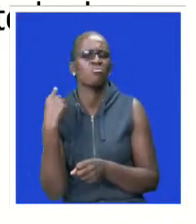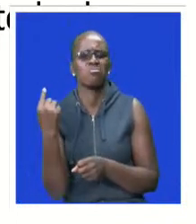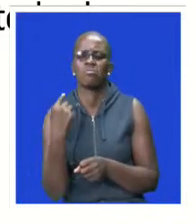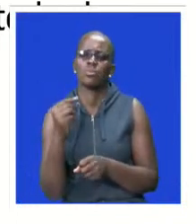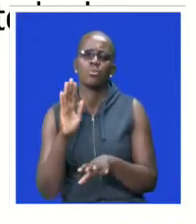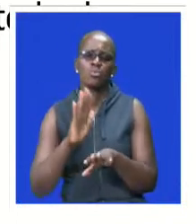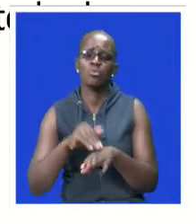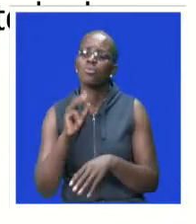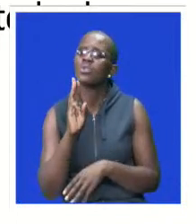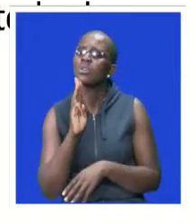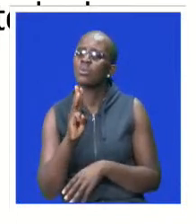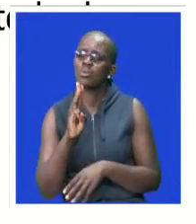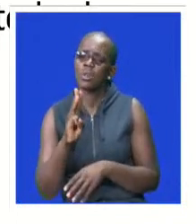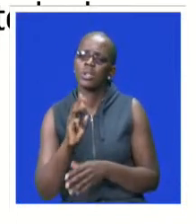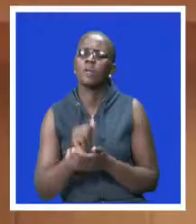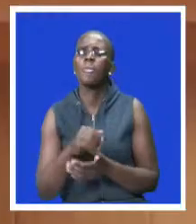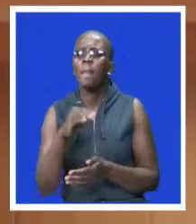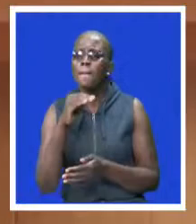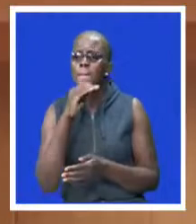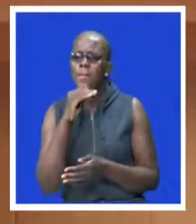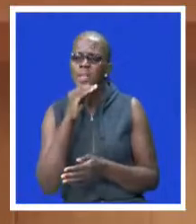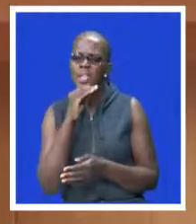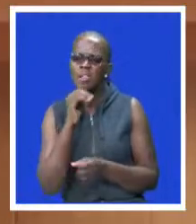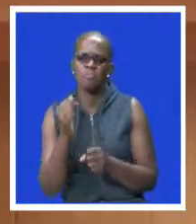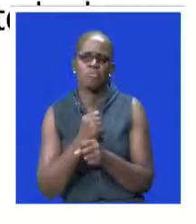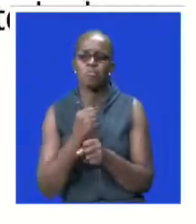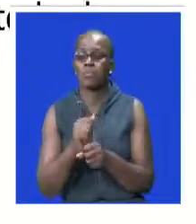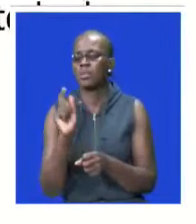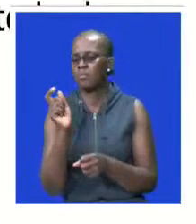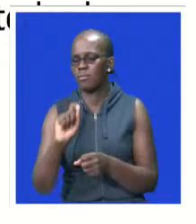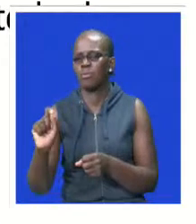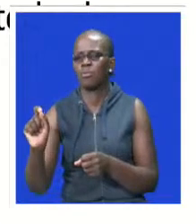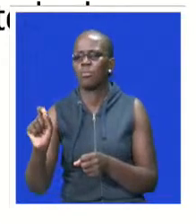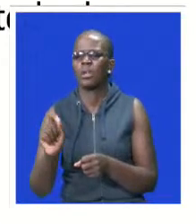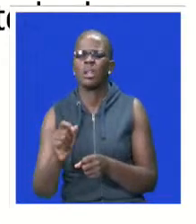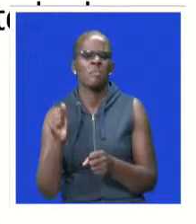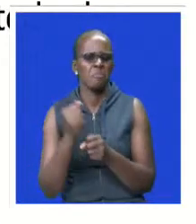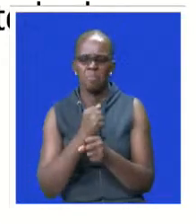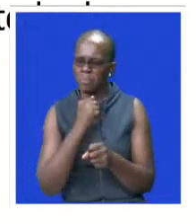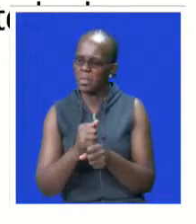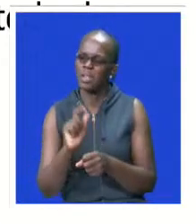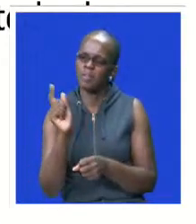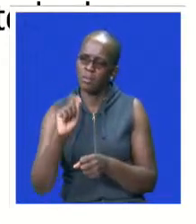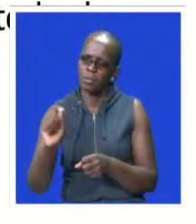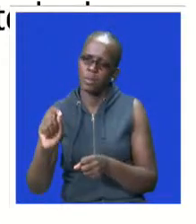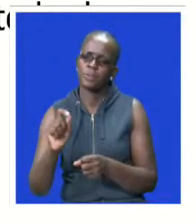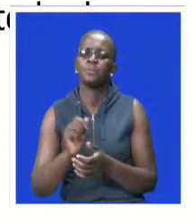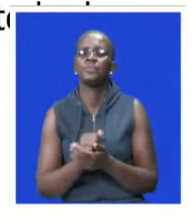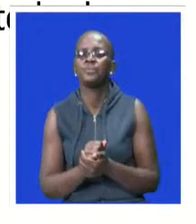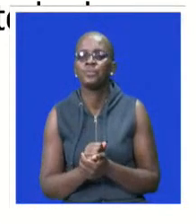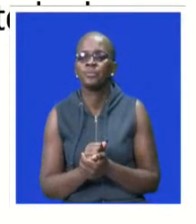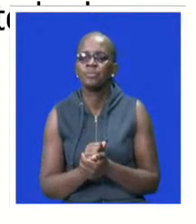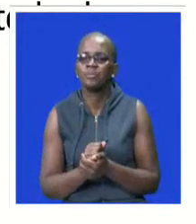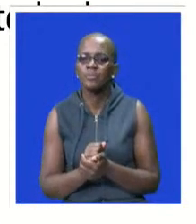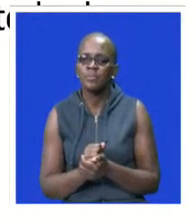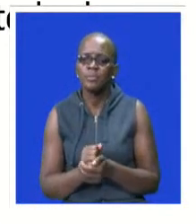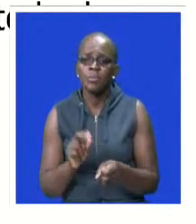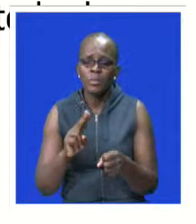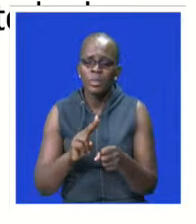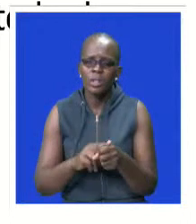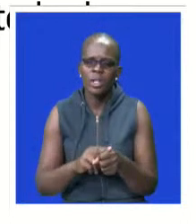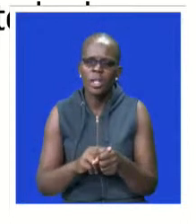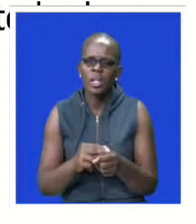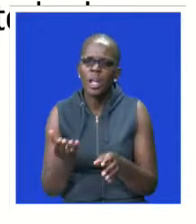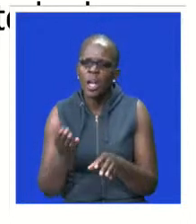see a vowel and a consonant. So these aren't words. So we don't use this. And again, how are you all doing will